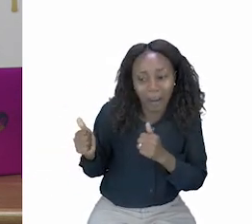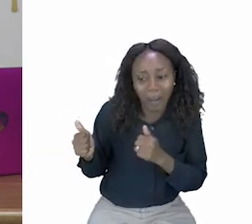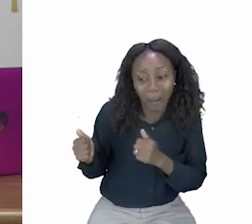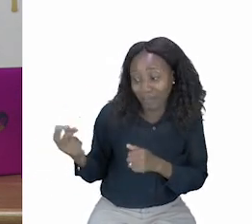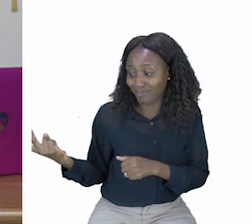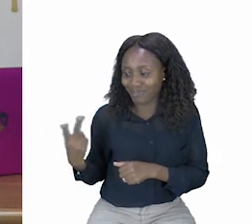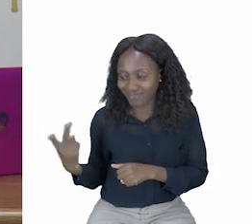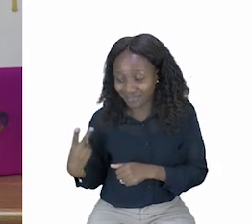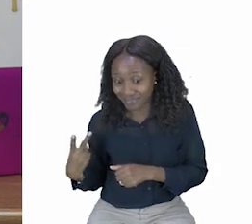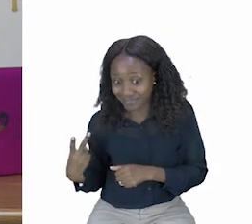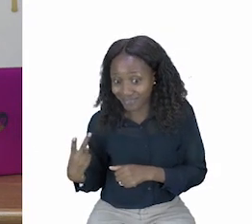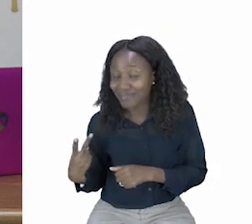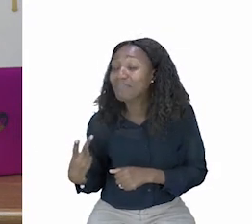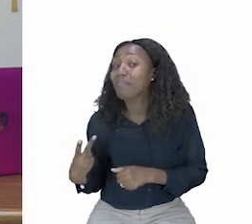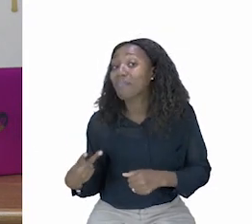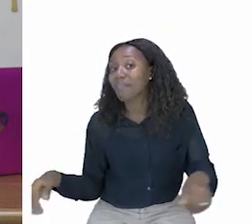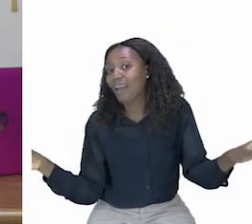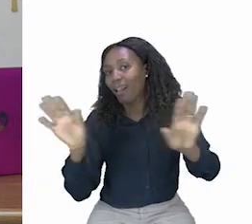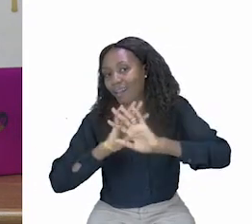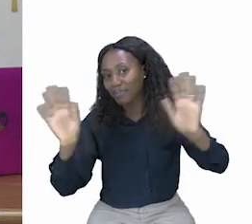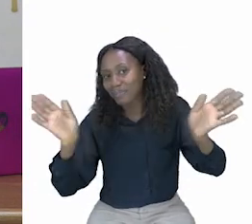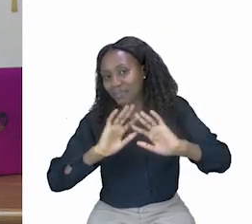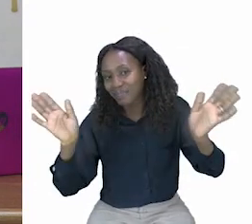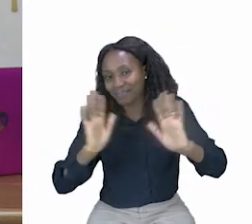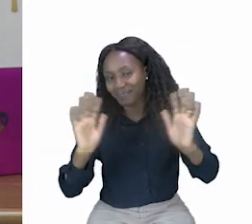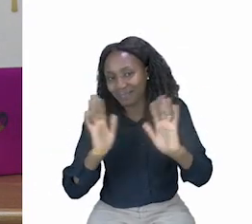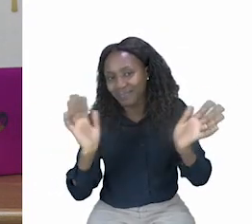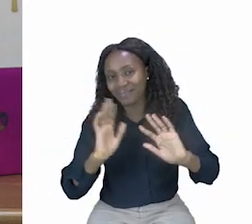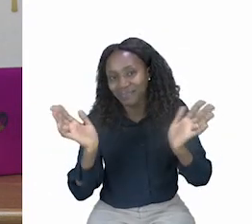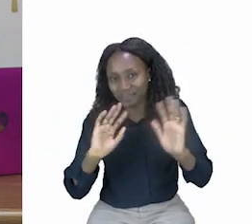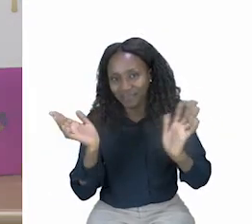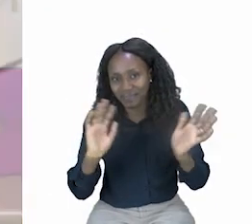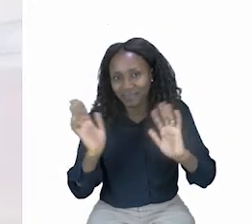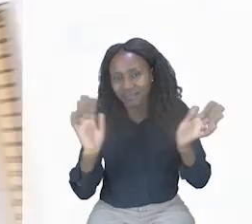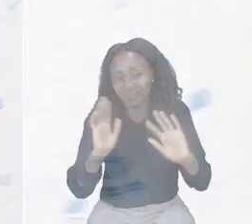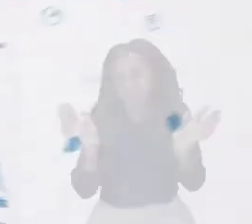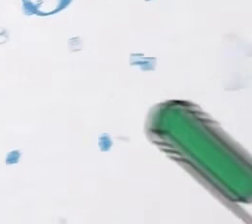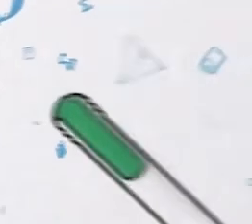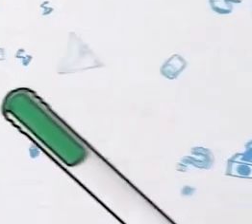Sashi and I, we would like to say goodbye.